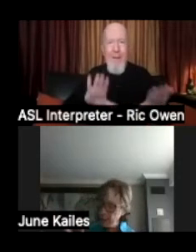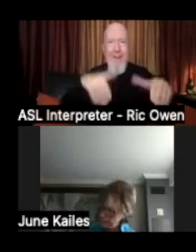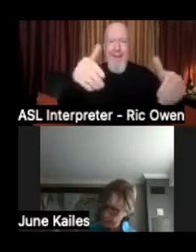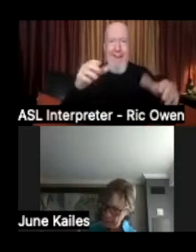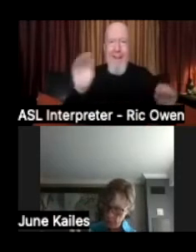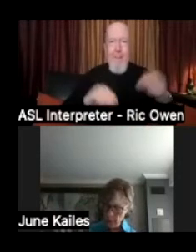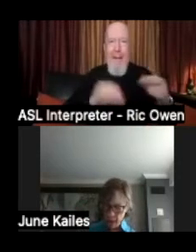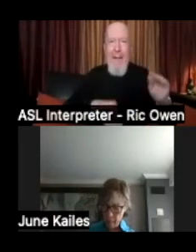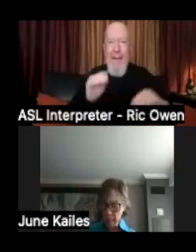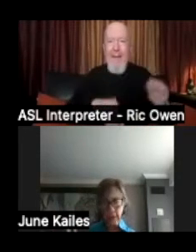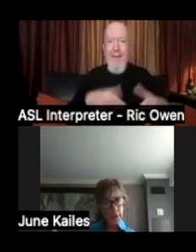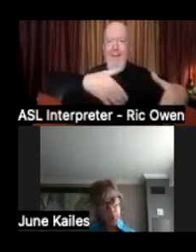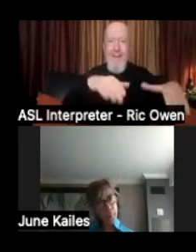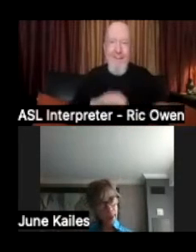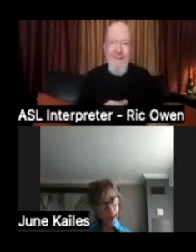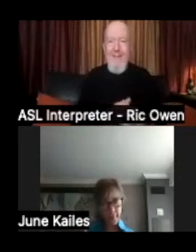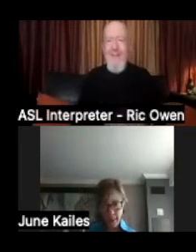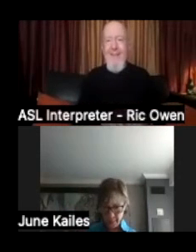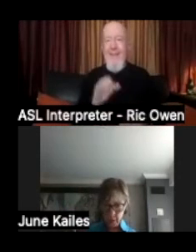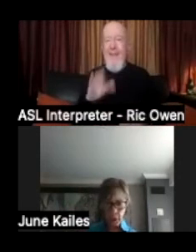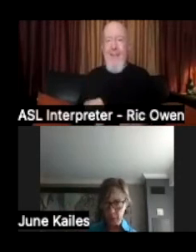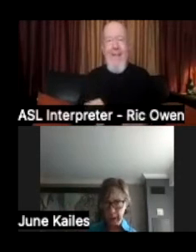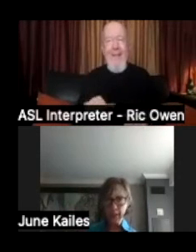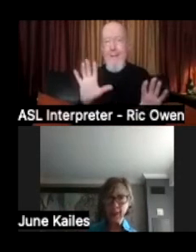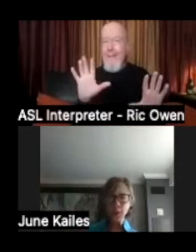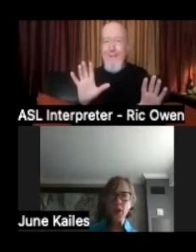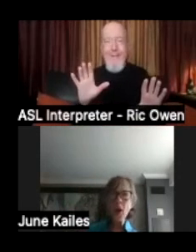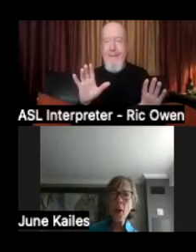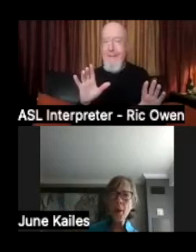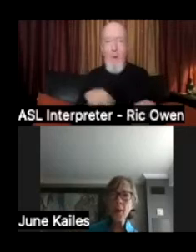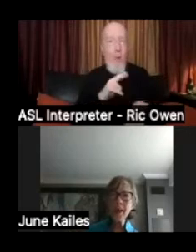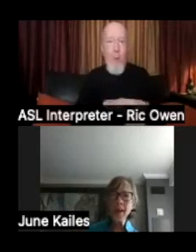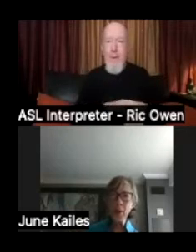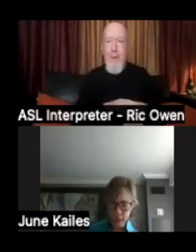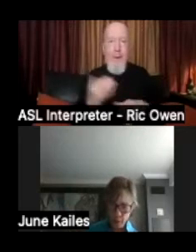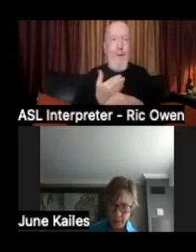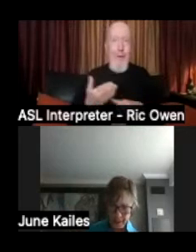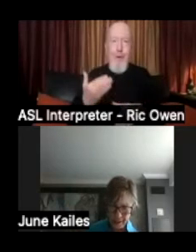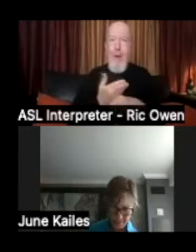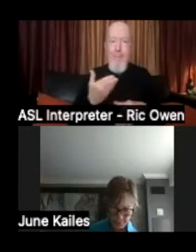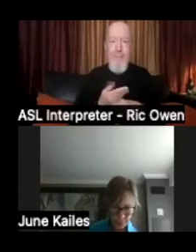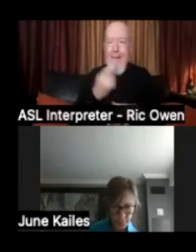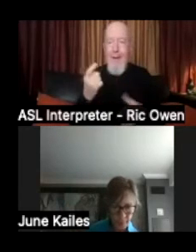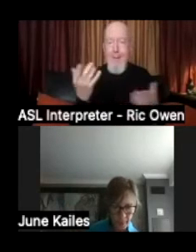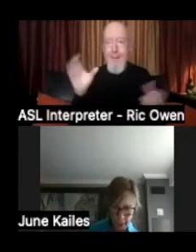the typical common Zoom background interruption. So bear with